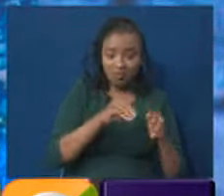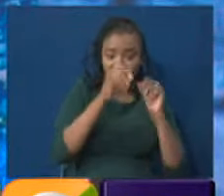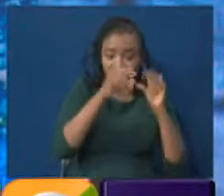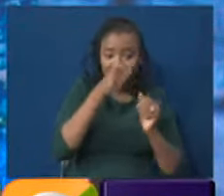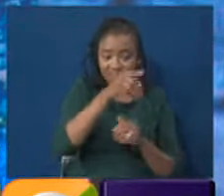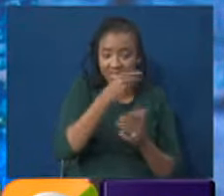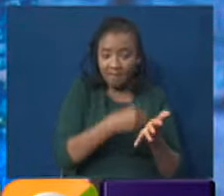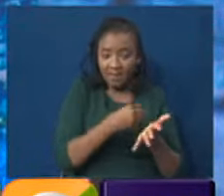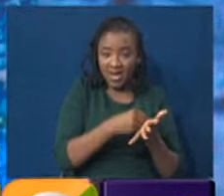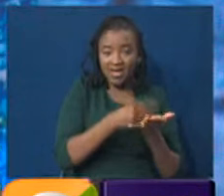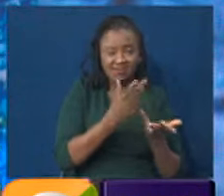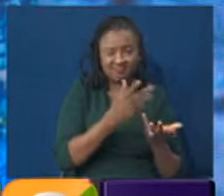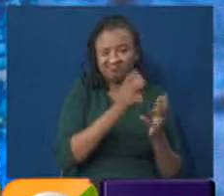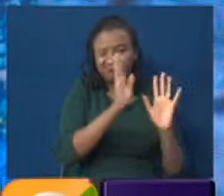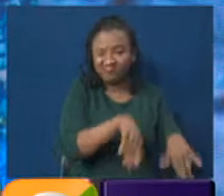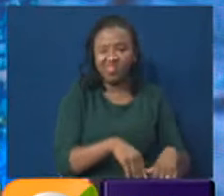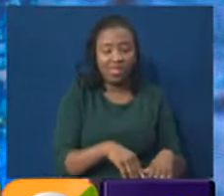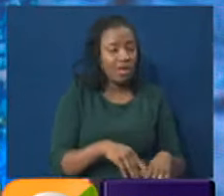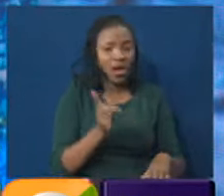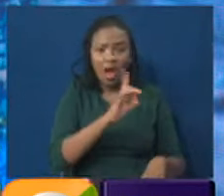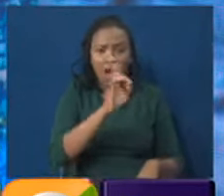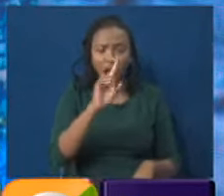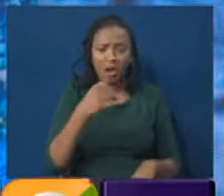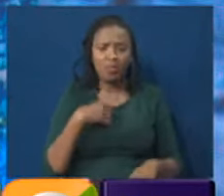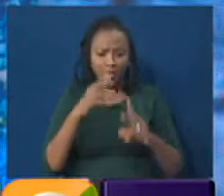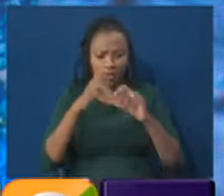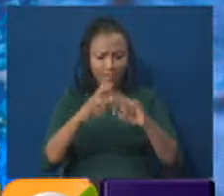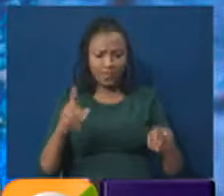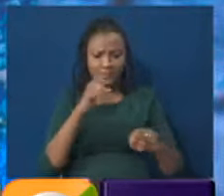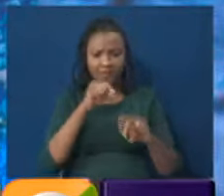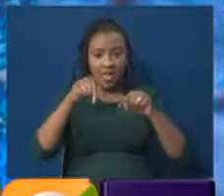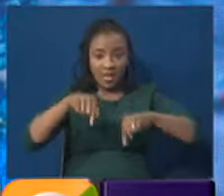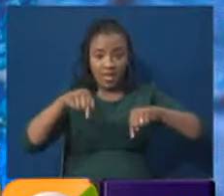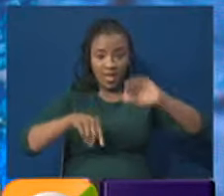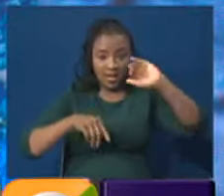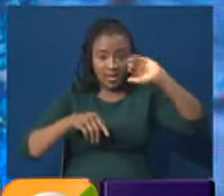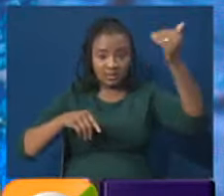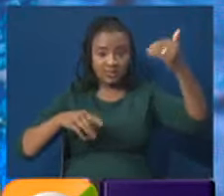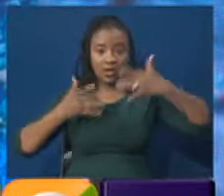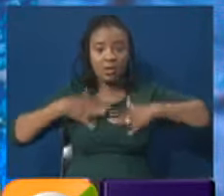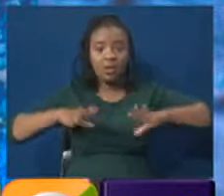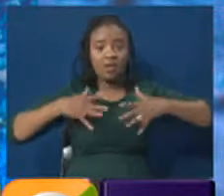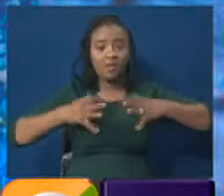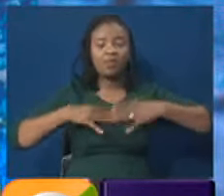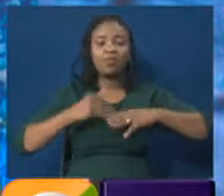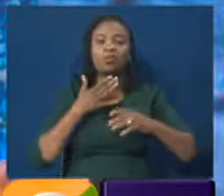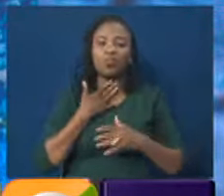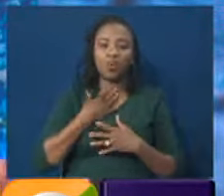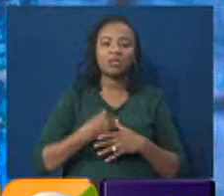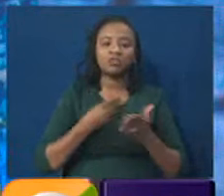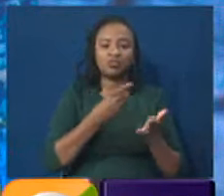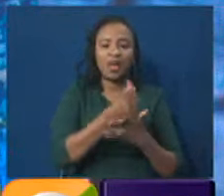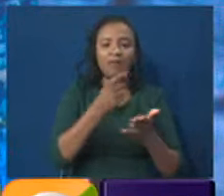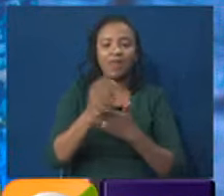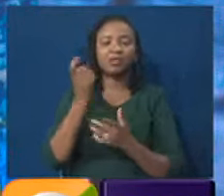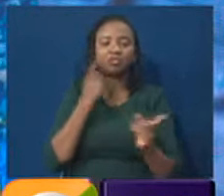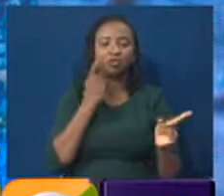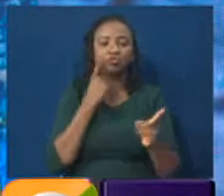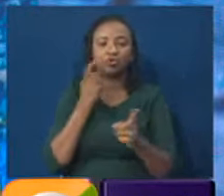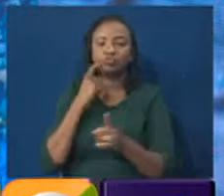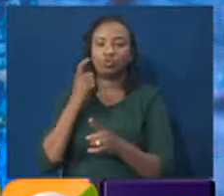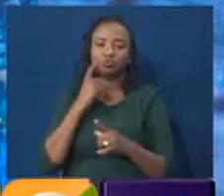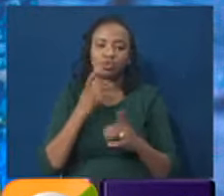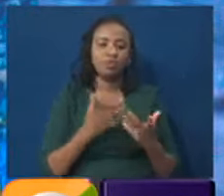we have the figures which obviously show that in urban, the urban population is much more dependent on shop, on